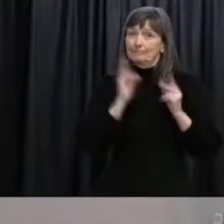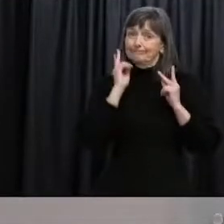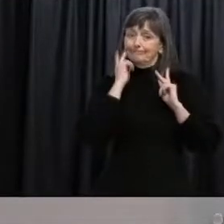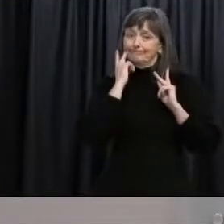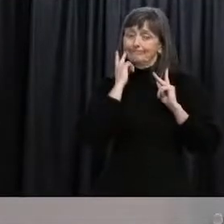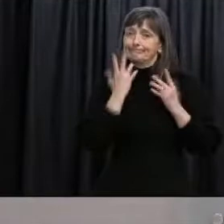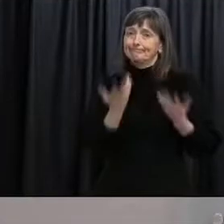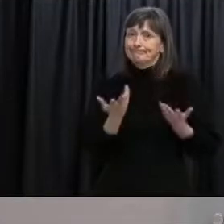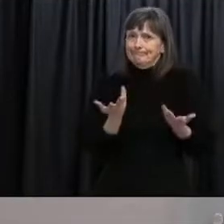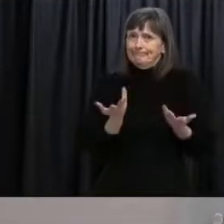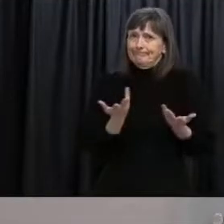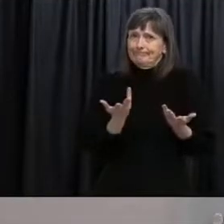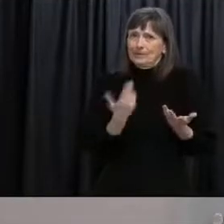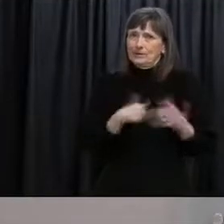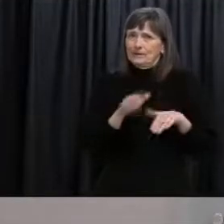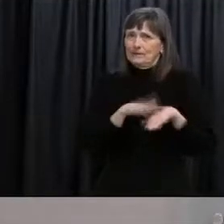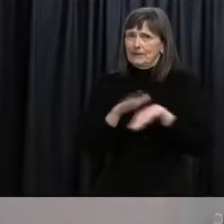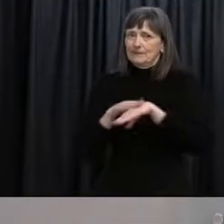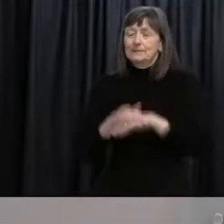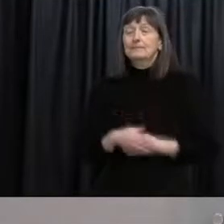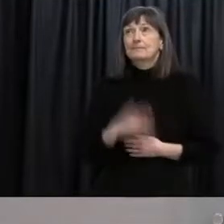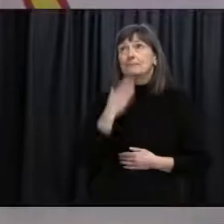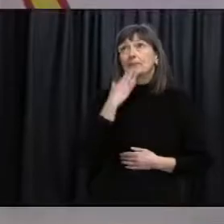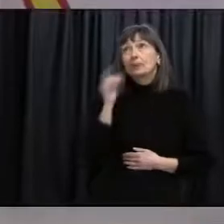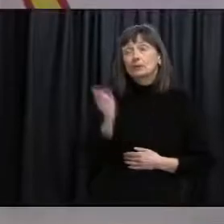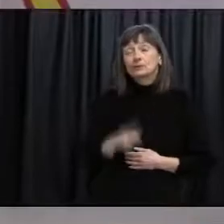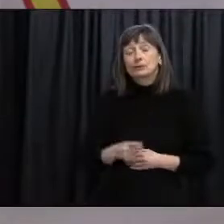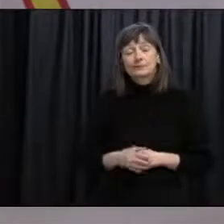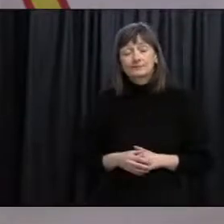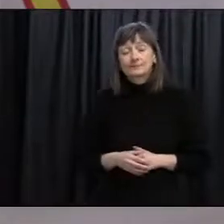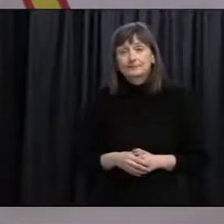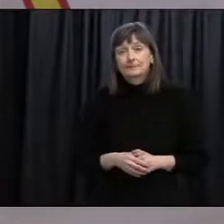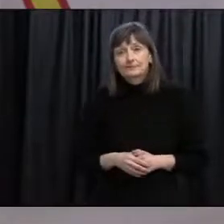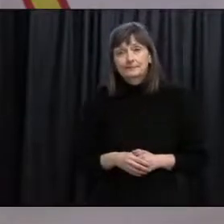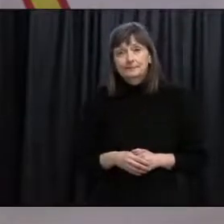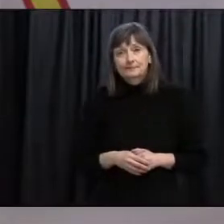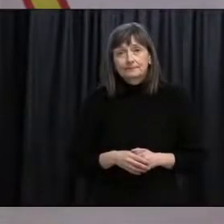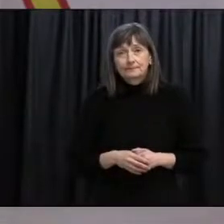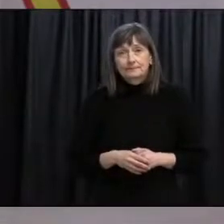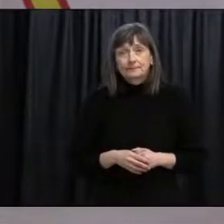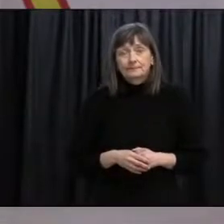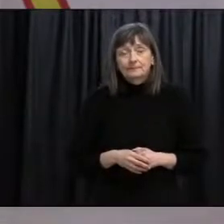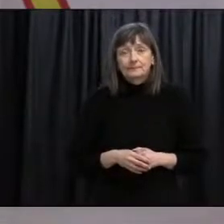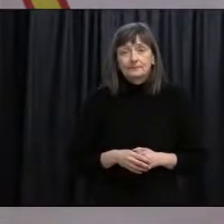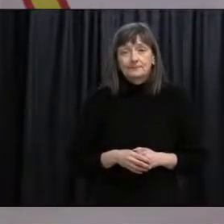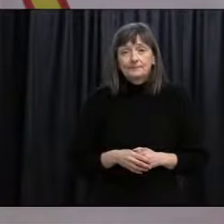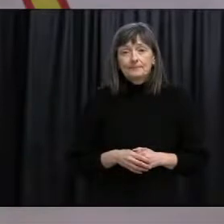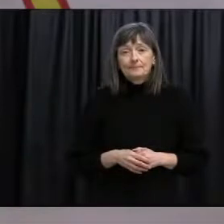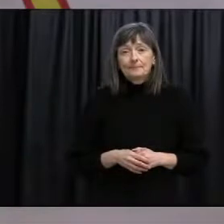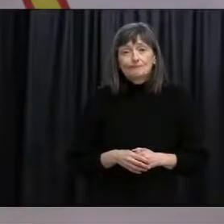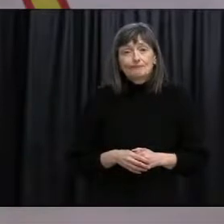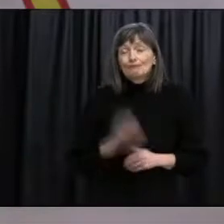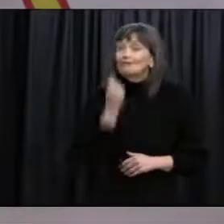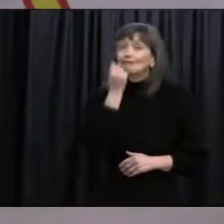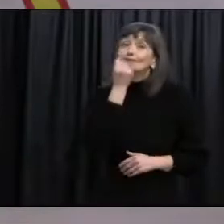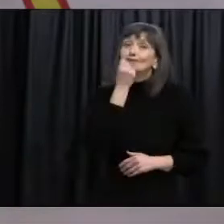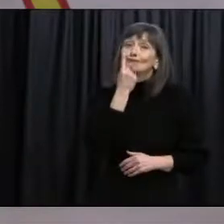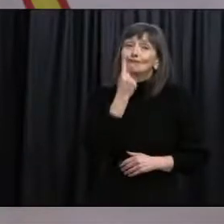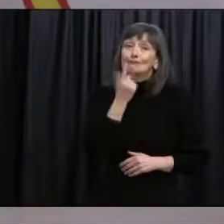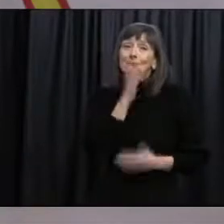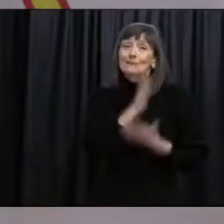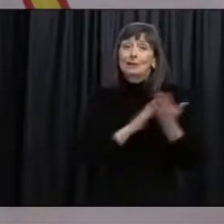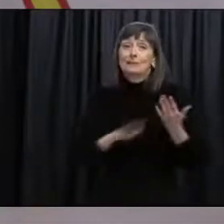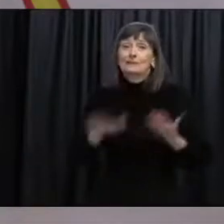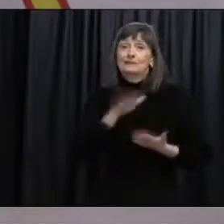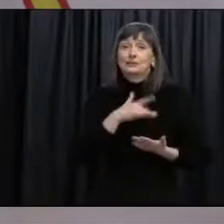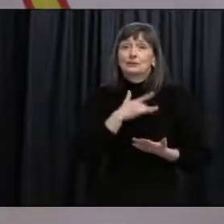conflicting information? Yeah, so that's a good question. And I mean, certainly I can appreciate that it may be